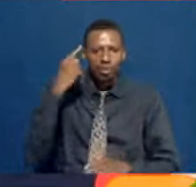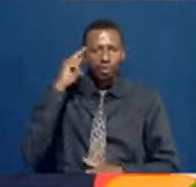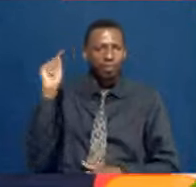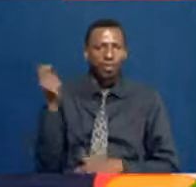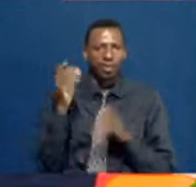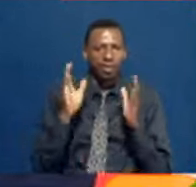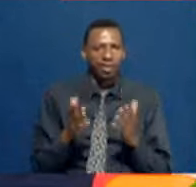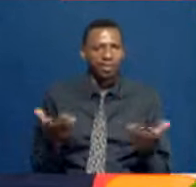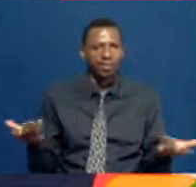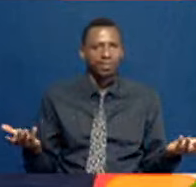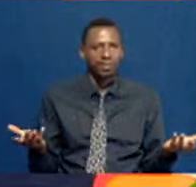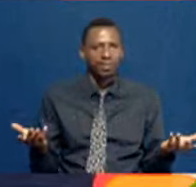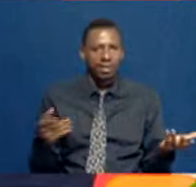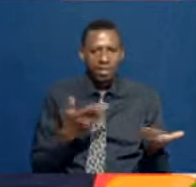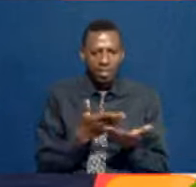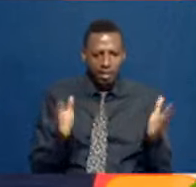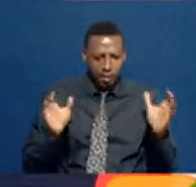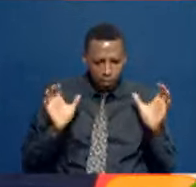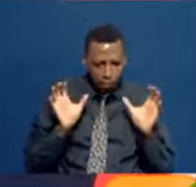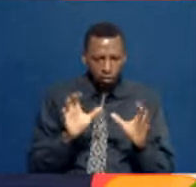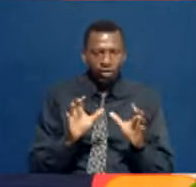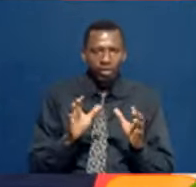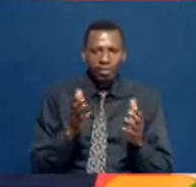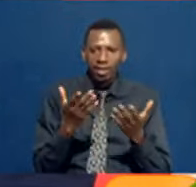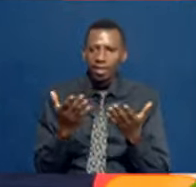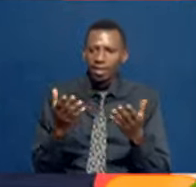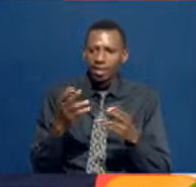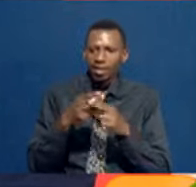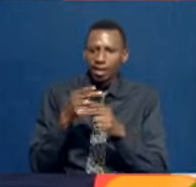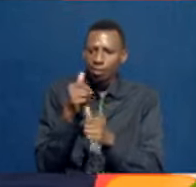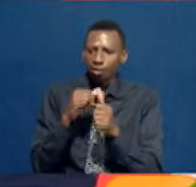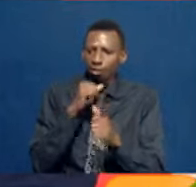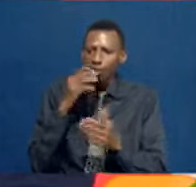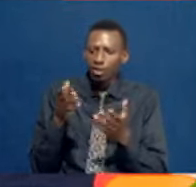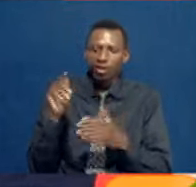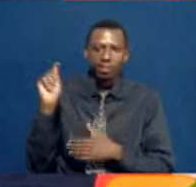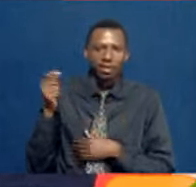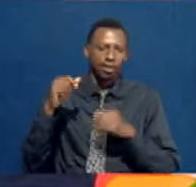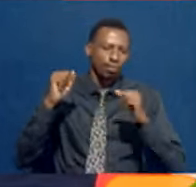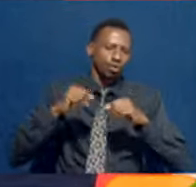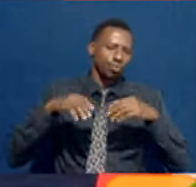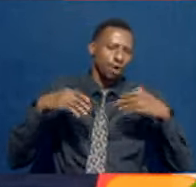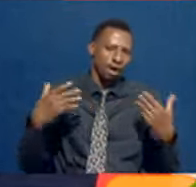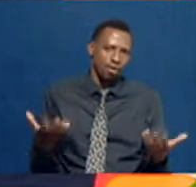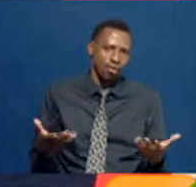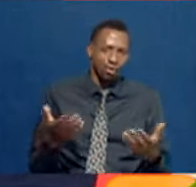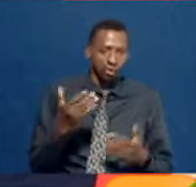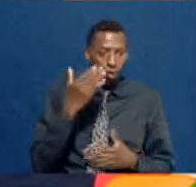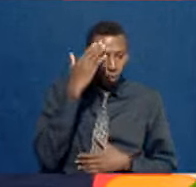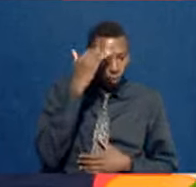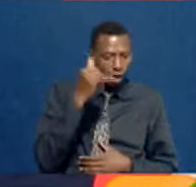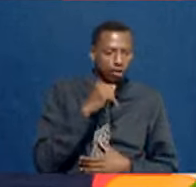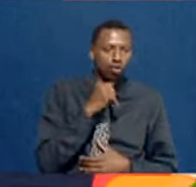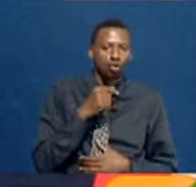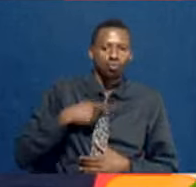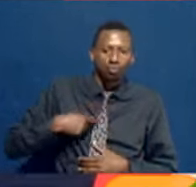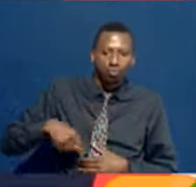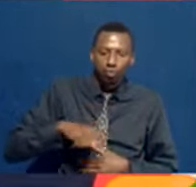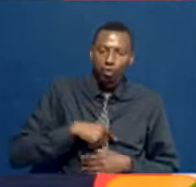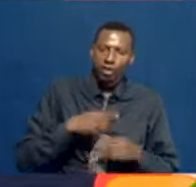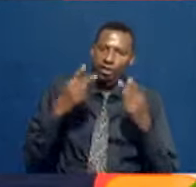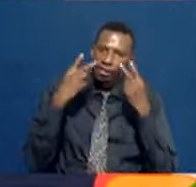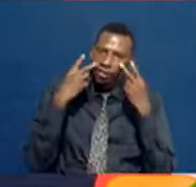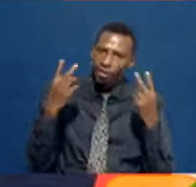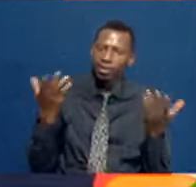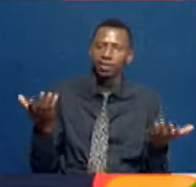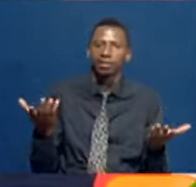are pushing for brands that are not even here in Kenya. How possible is that? Why don't we see